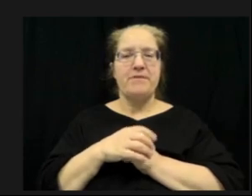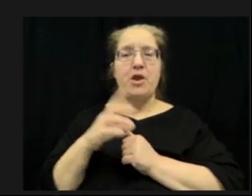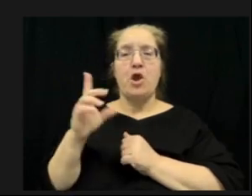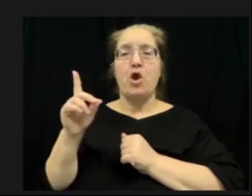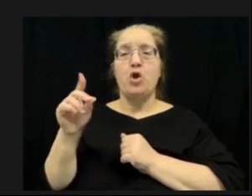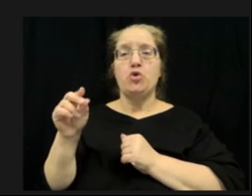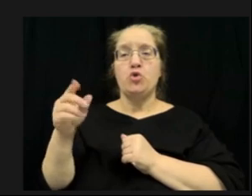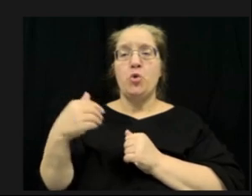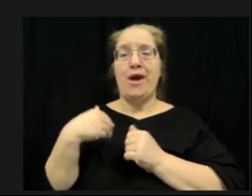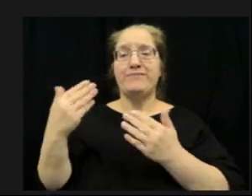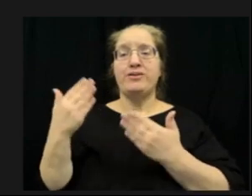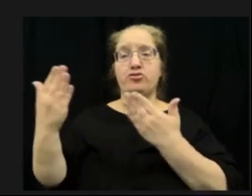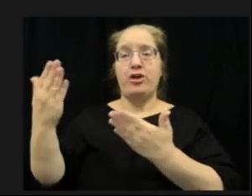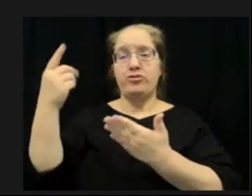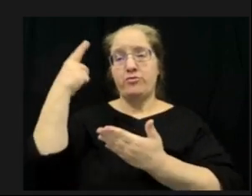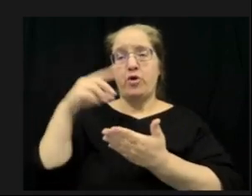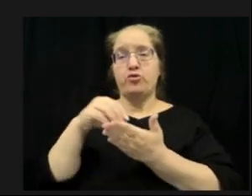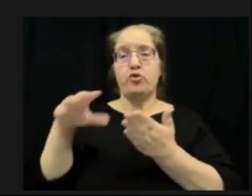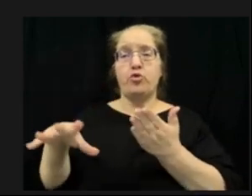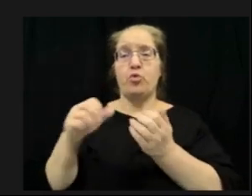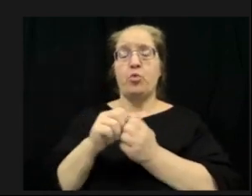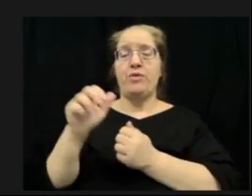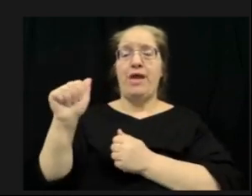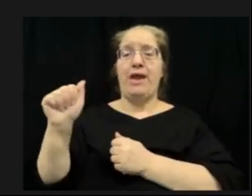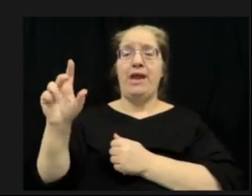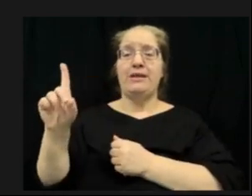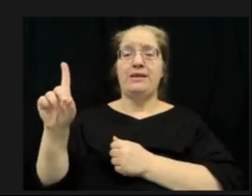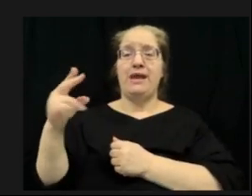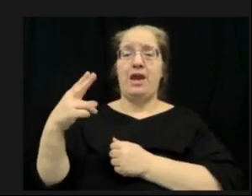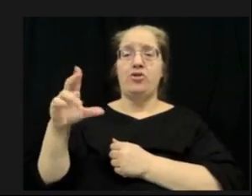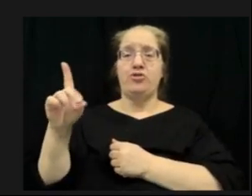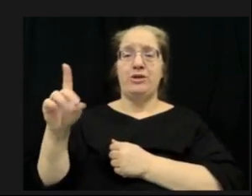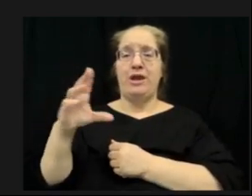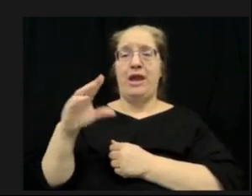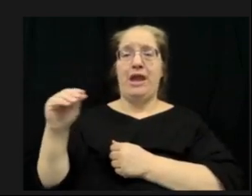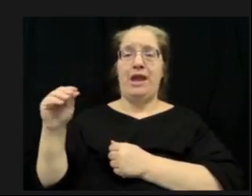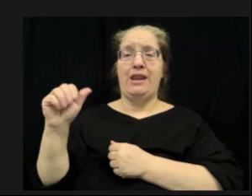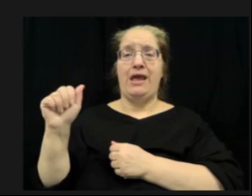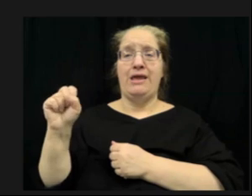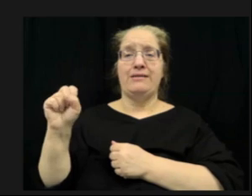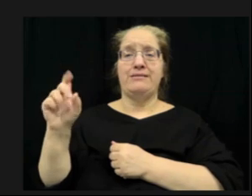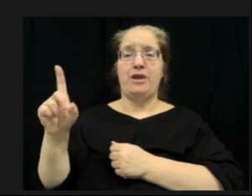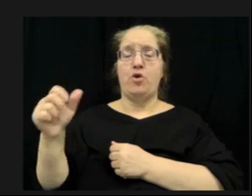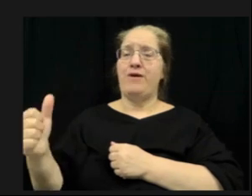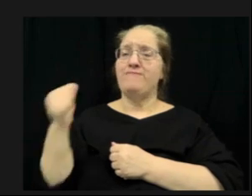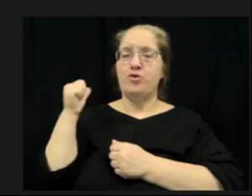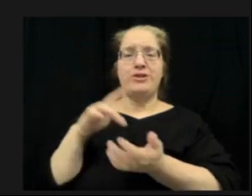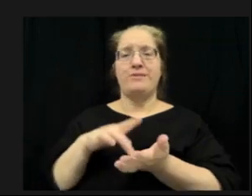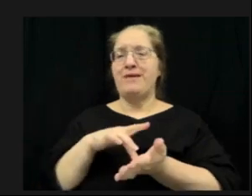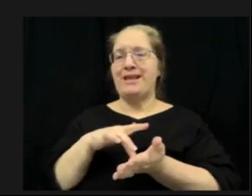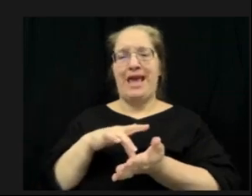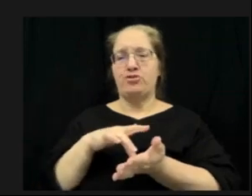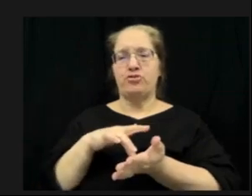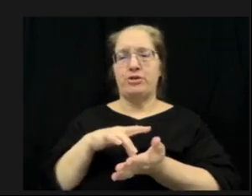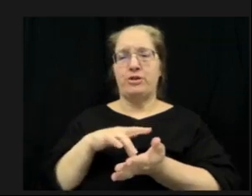student with ADHD and ASD who will not take anxiety or ADHD medication? School is